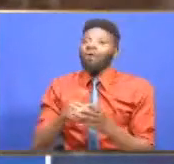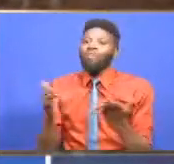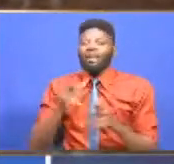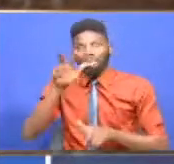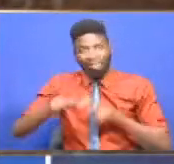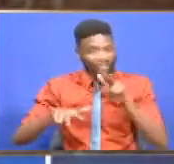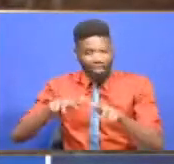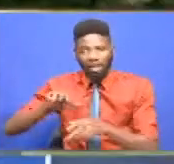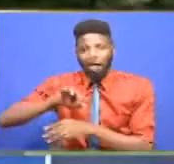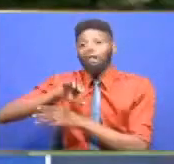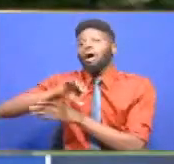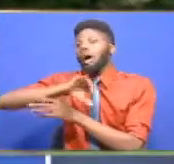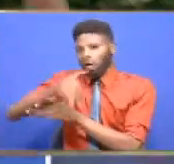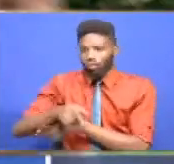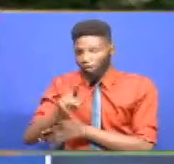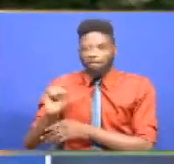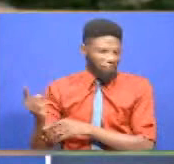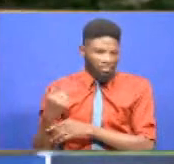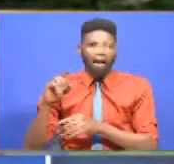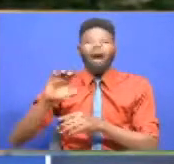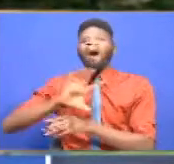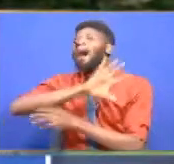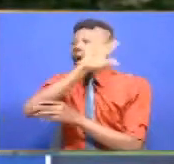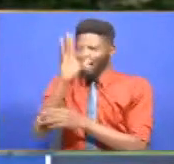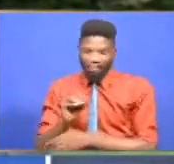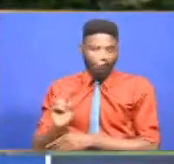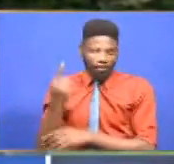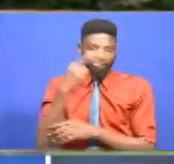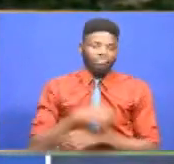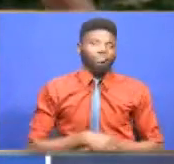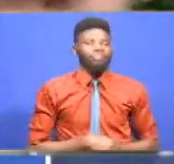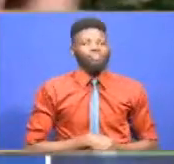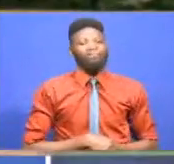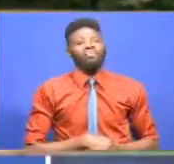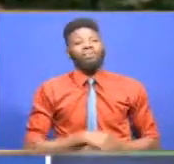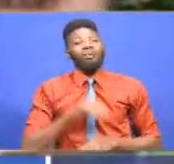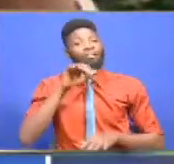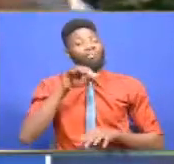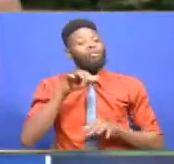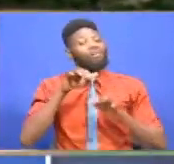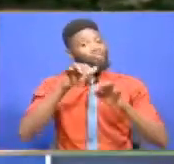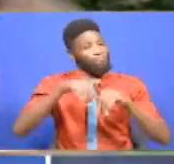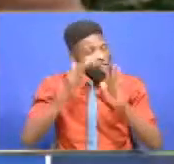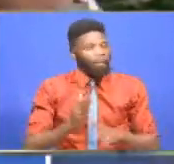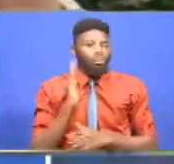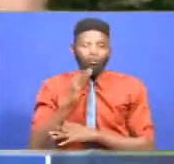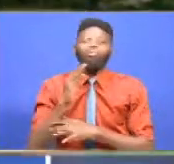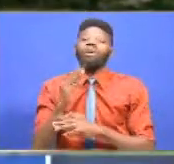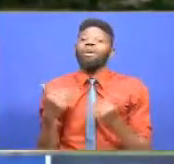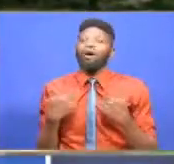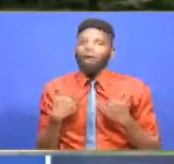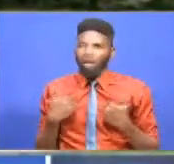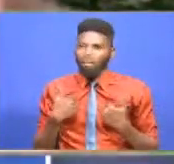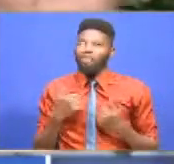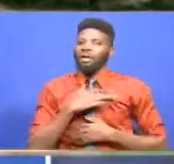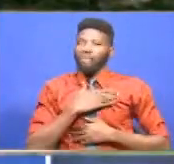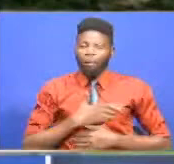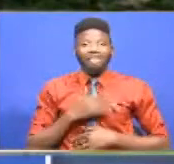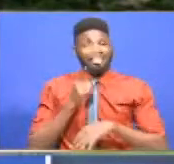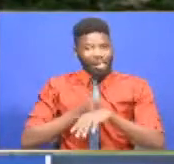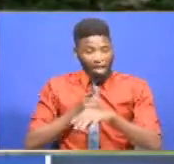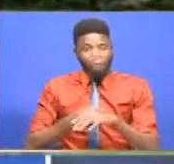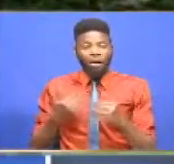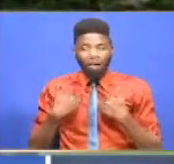its kind in Africa. The farmers in ASO areas, they are going to get a breast artificial insemination in